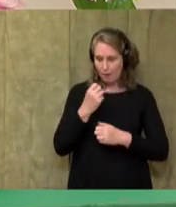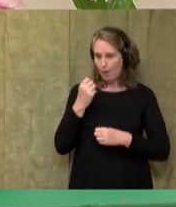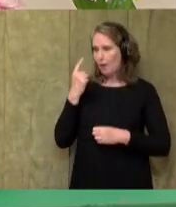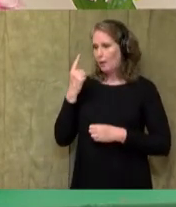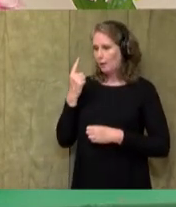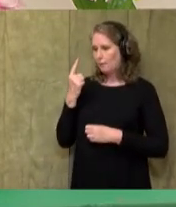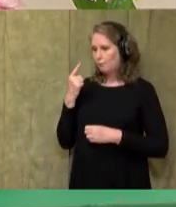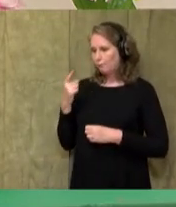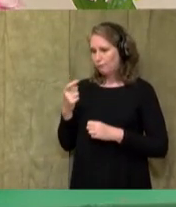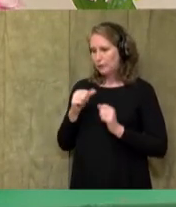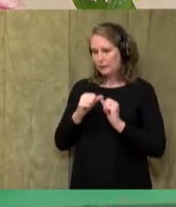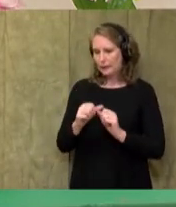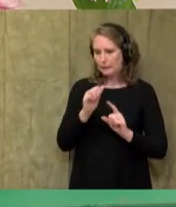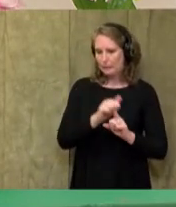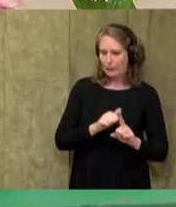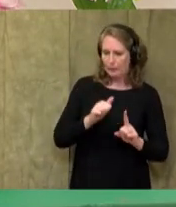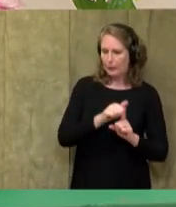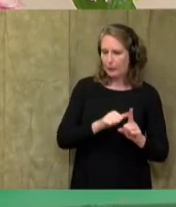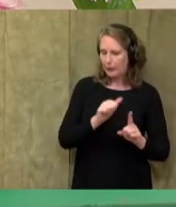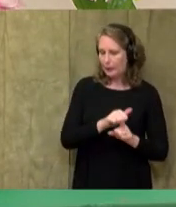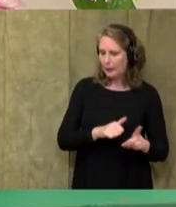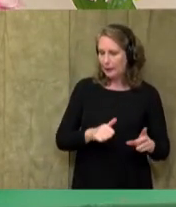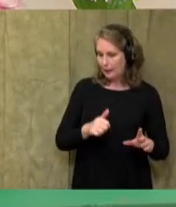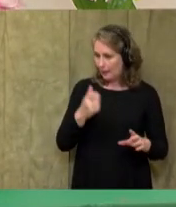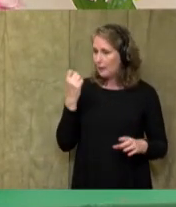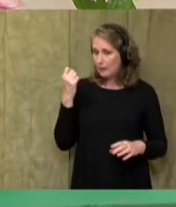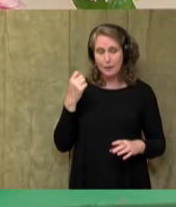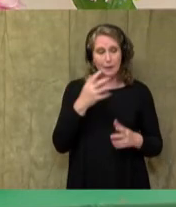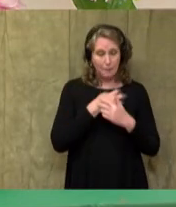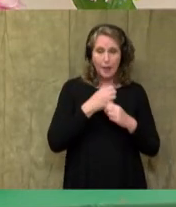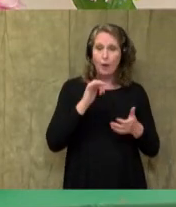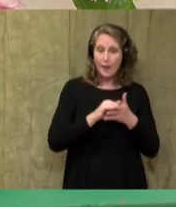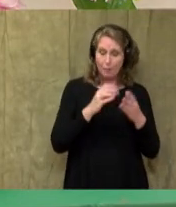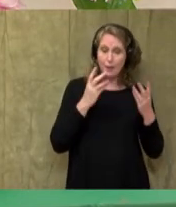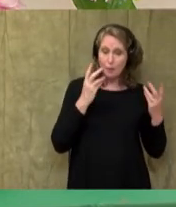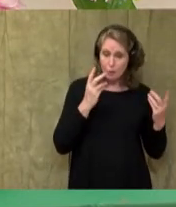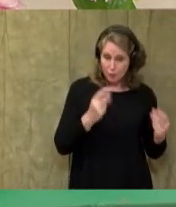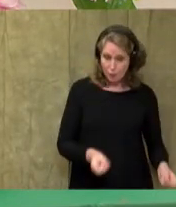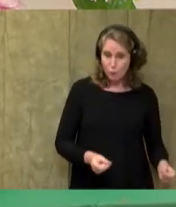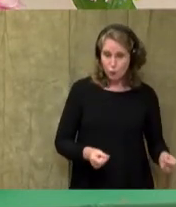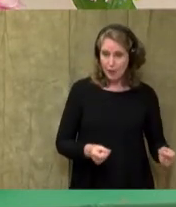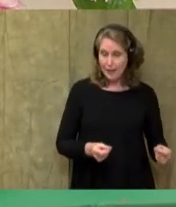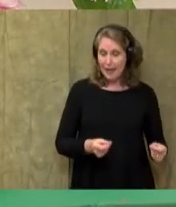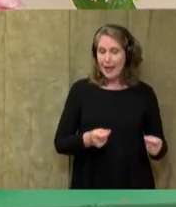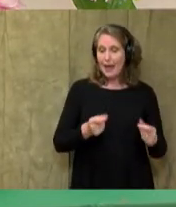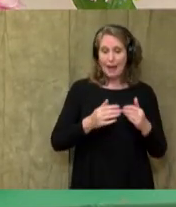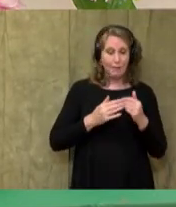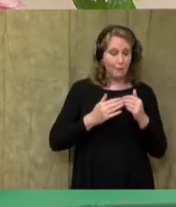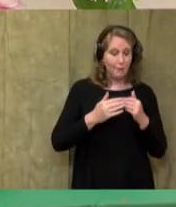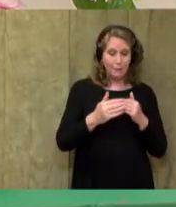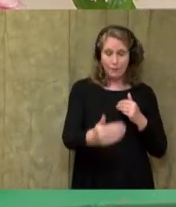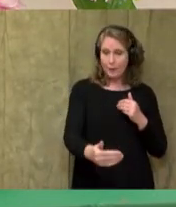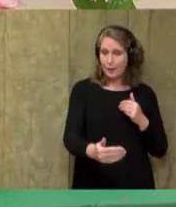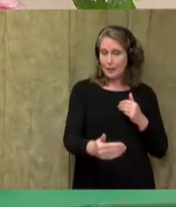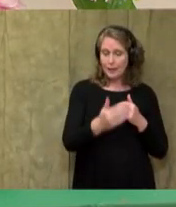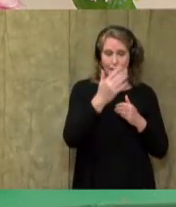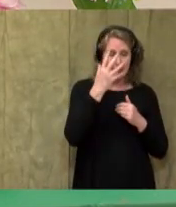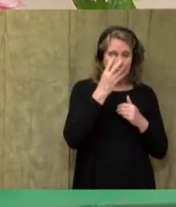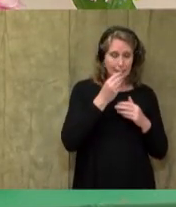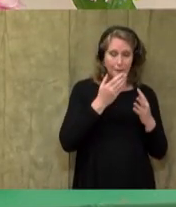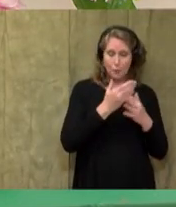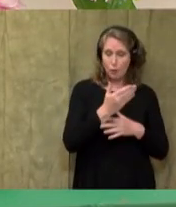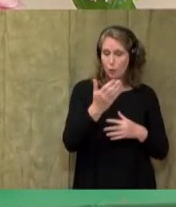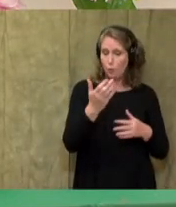he is being tricked. So he realized it, that was the solution. And he decides to never sleep through